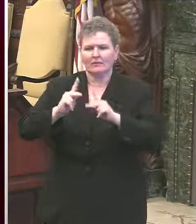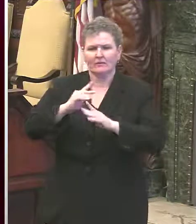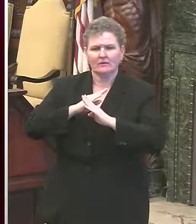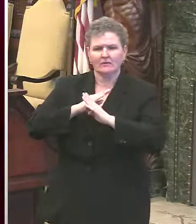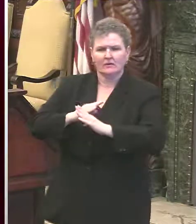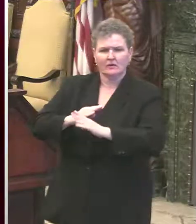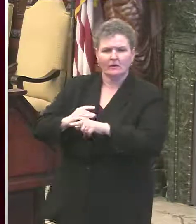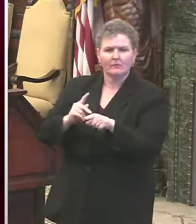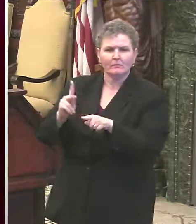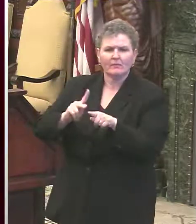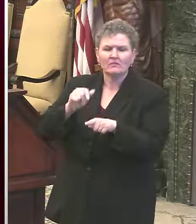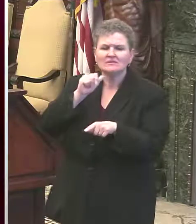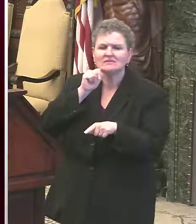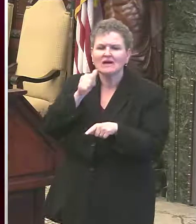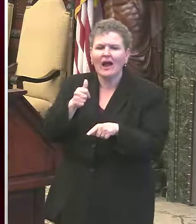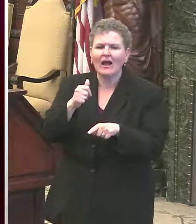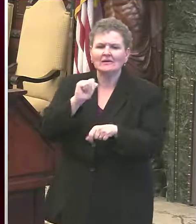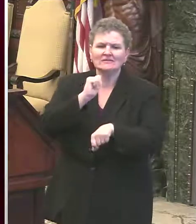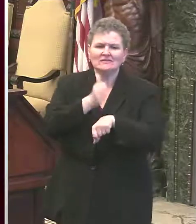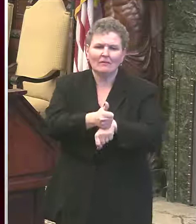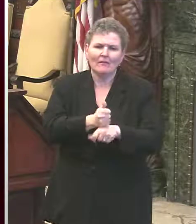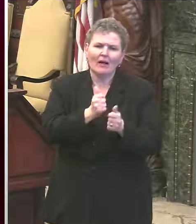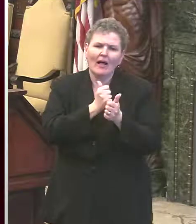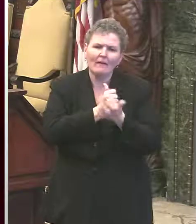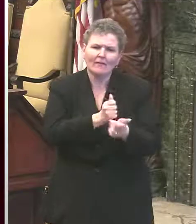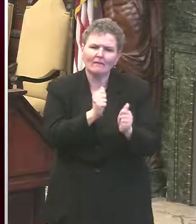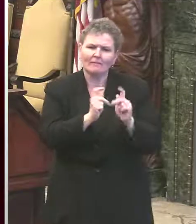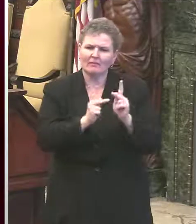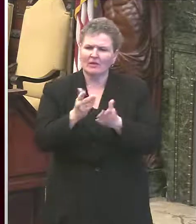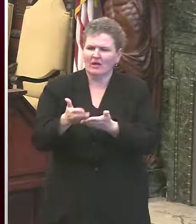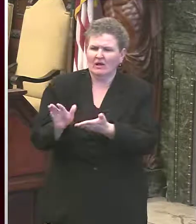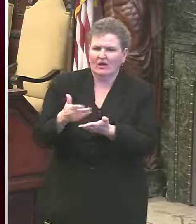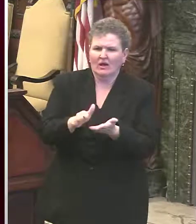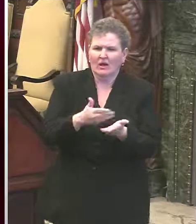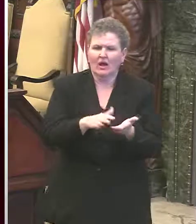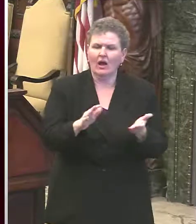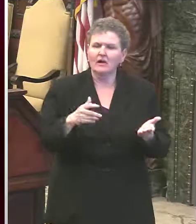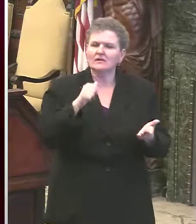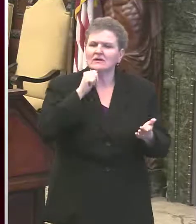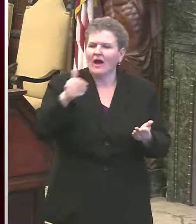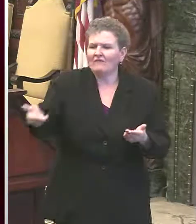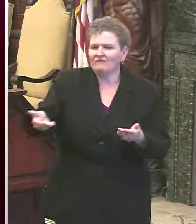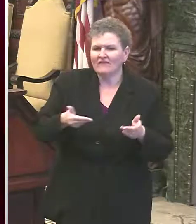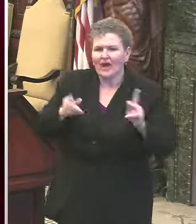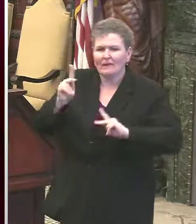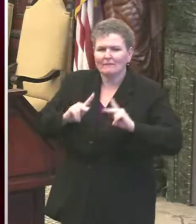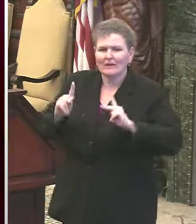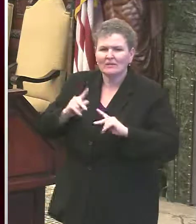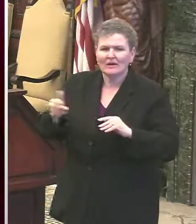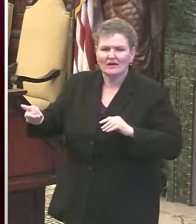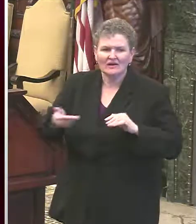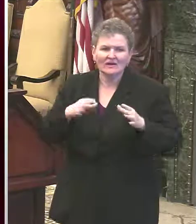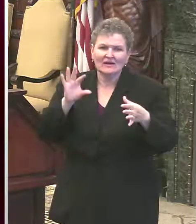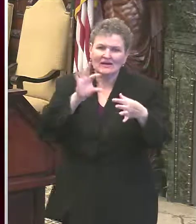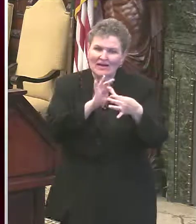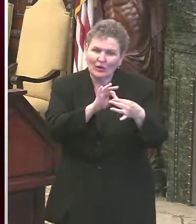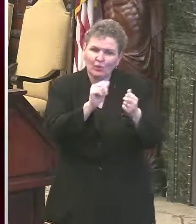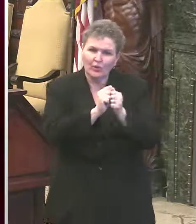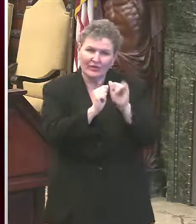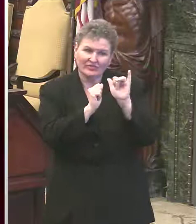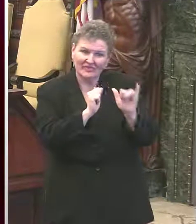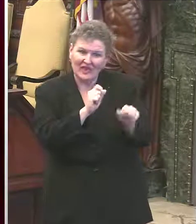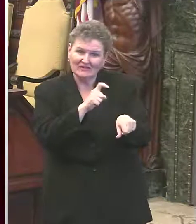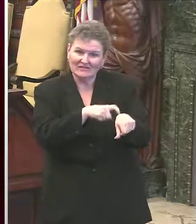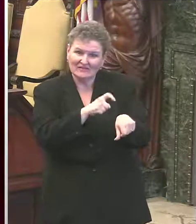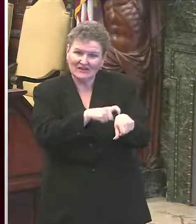to keep people out. And so because of that, uninvited people got links for the time period when we're only doing second